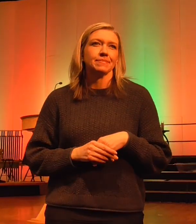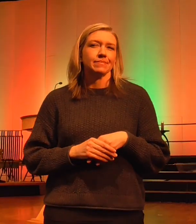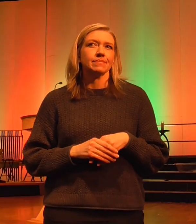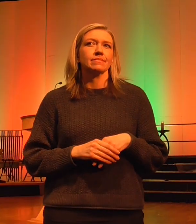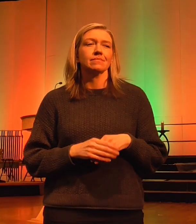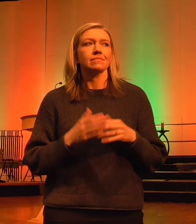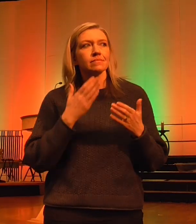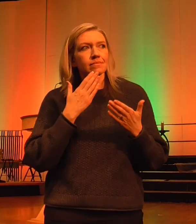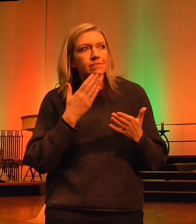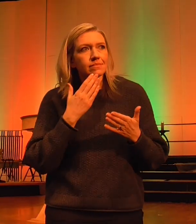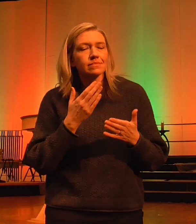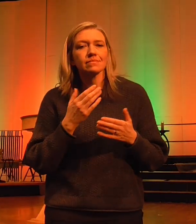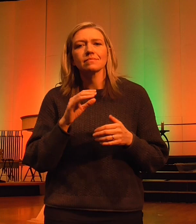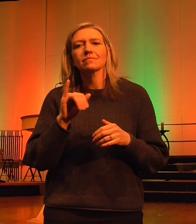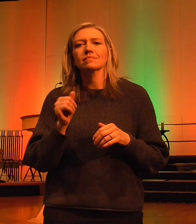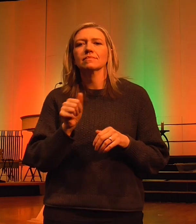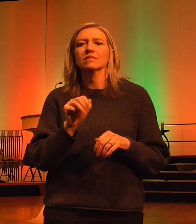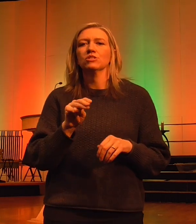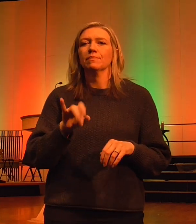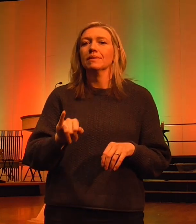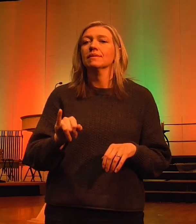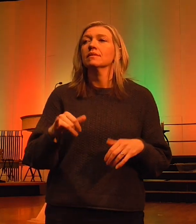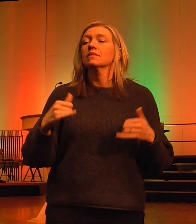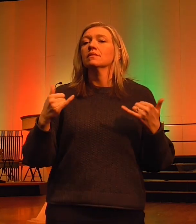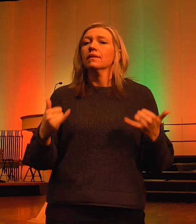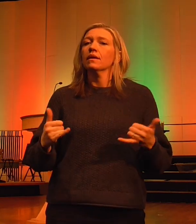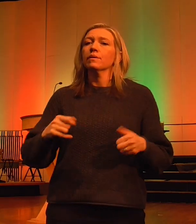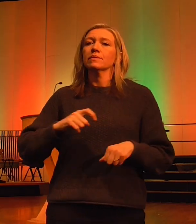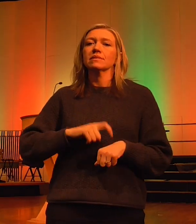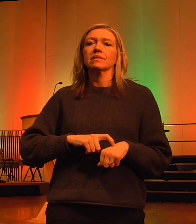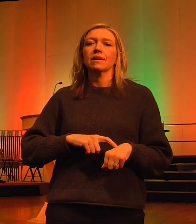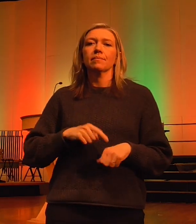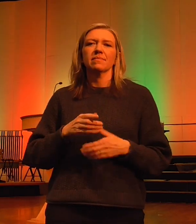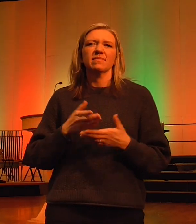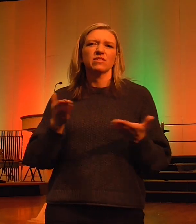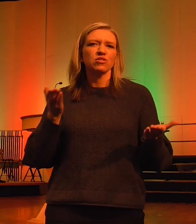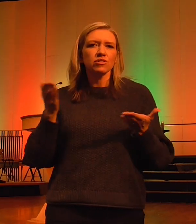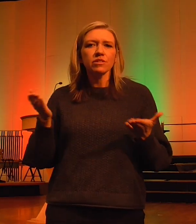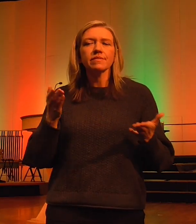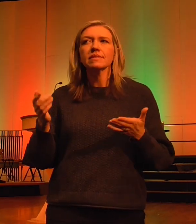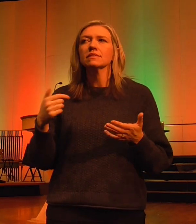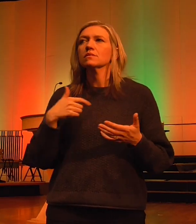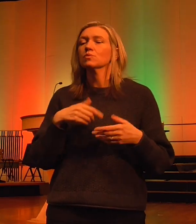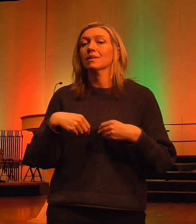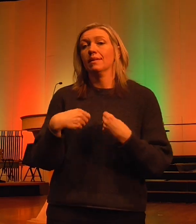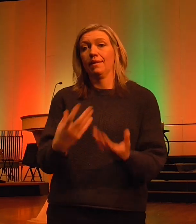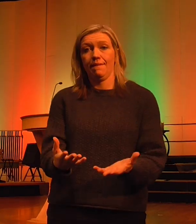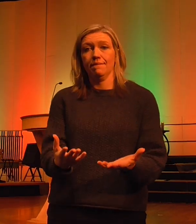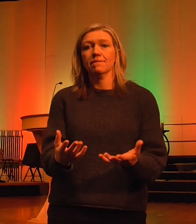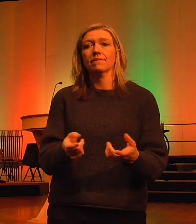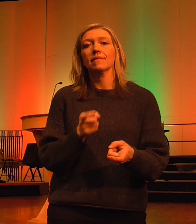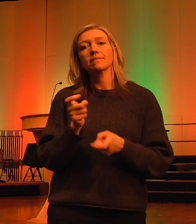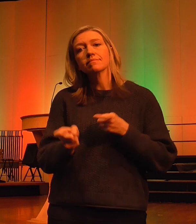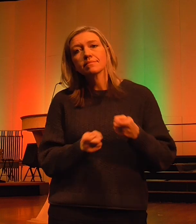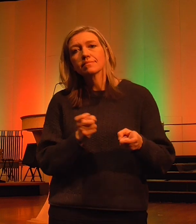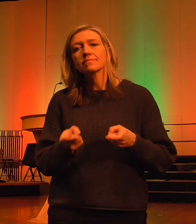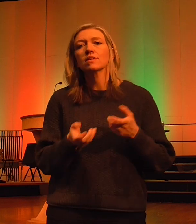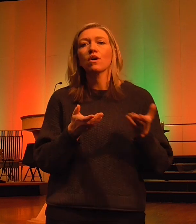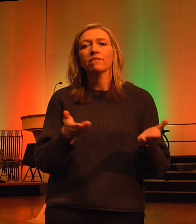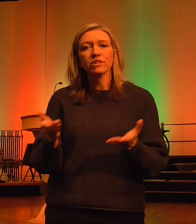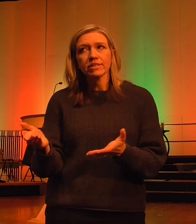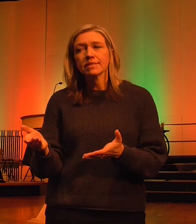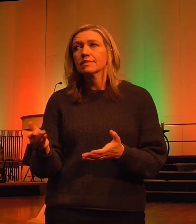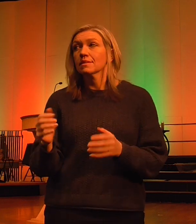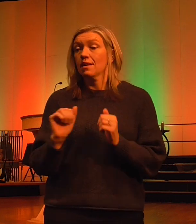Oh, thank you so much, Jamie. We are stepping into the time of our service where we give through our tithes and offerings, and we do